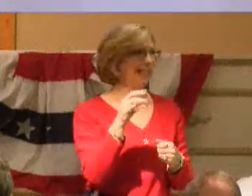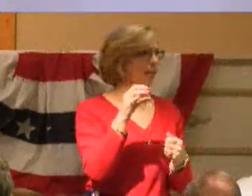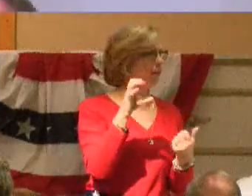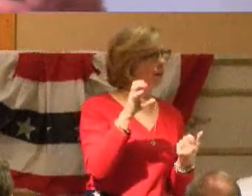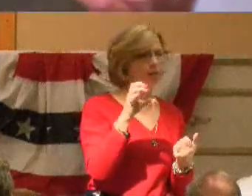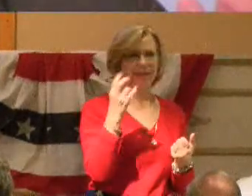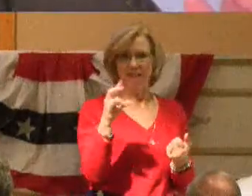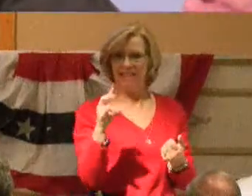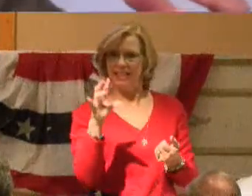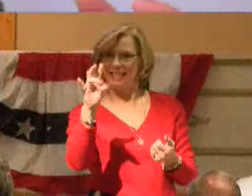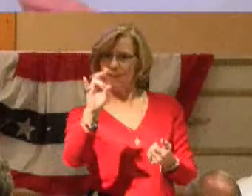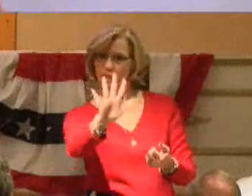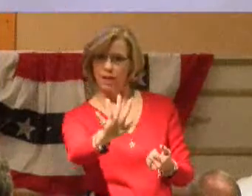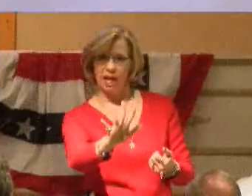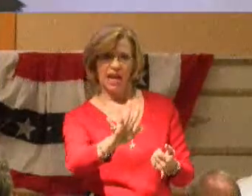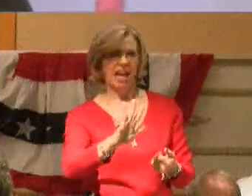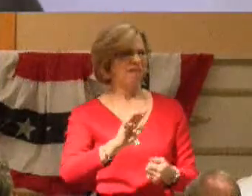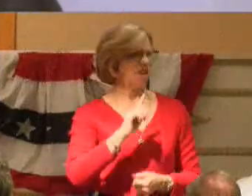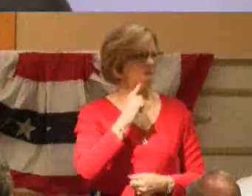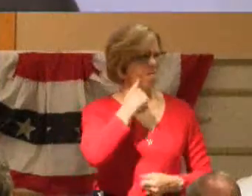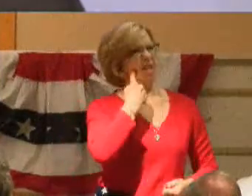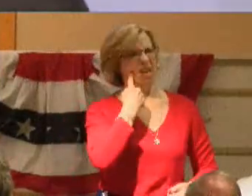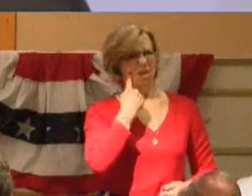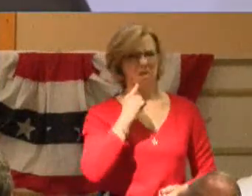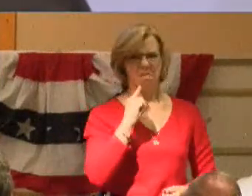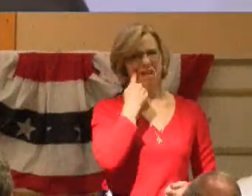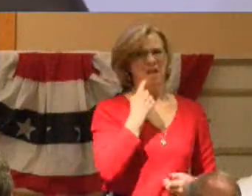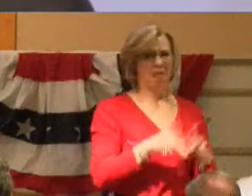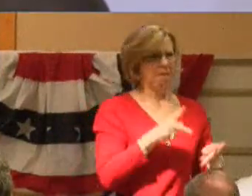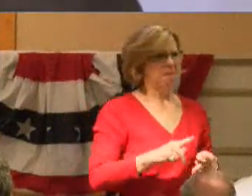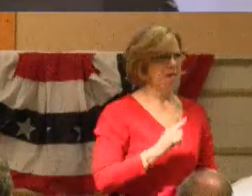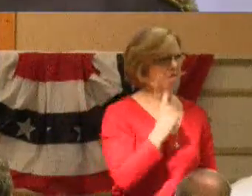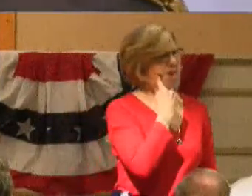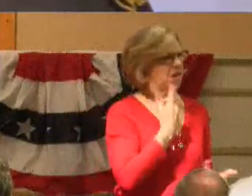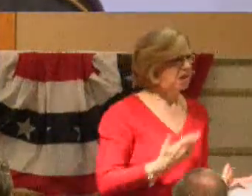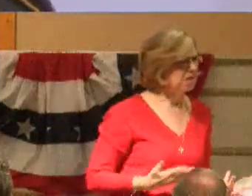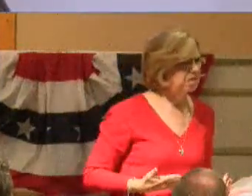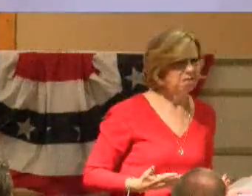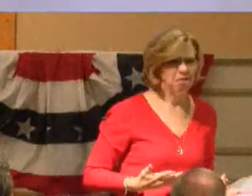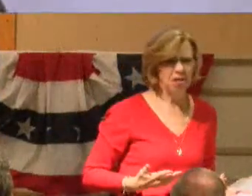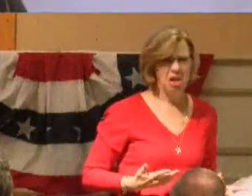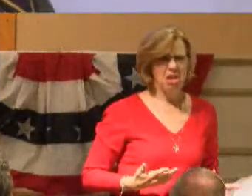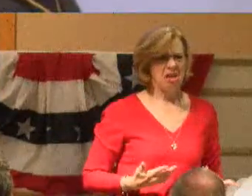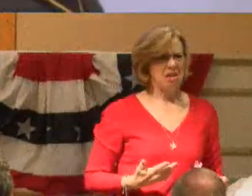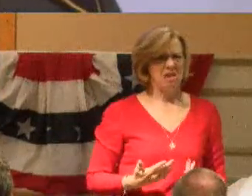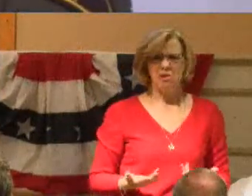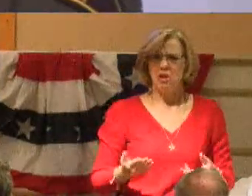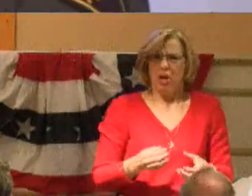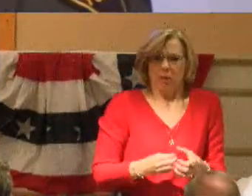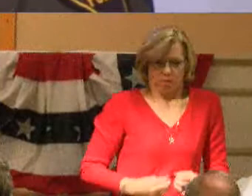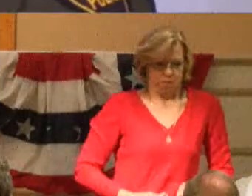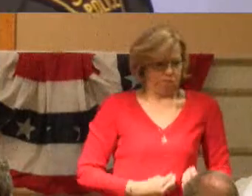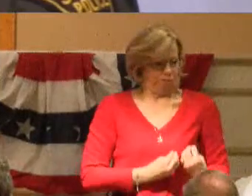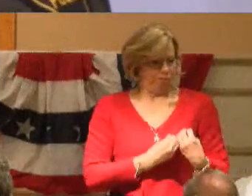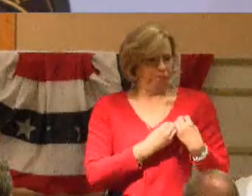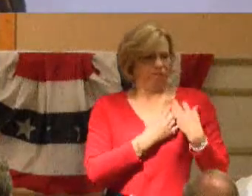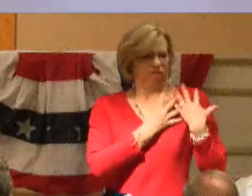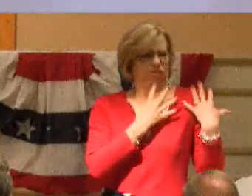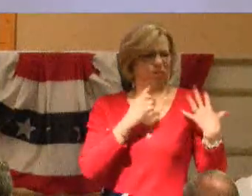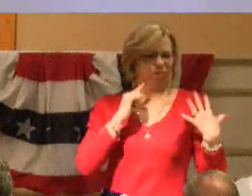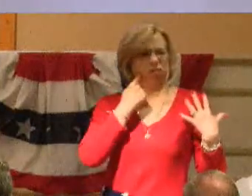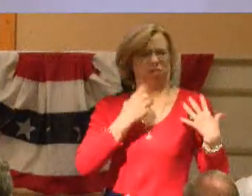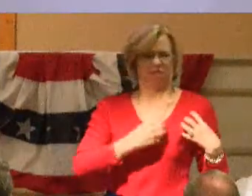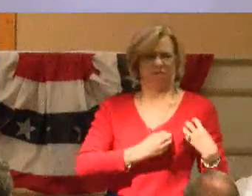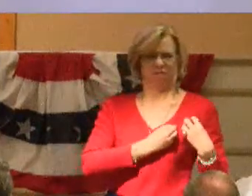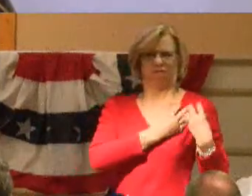these feelings of bitterness grew within the hearts of the people. These feelings of resentment grew within the hearts of the people because